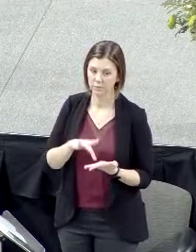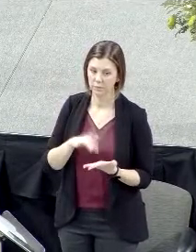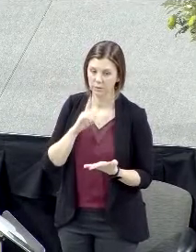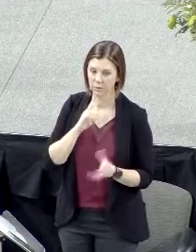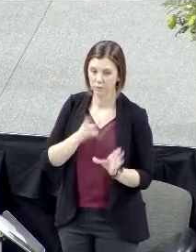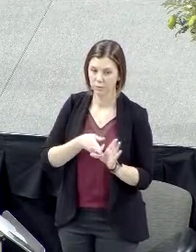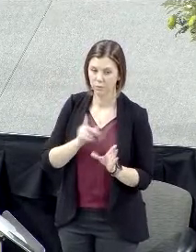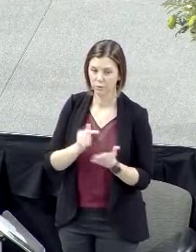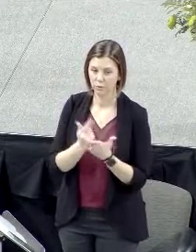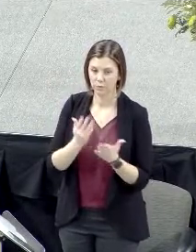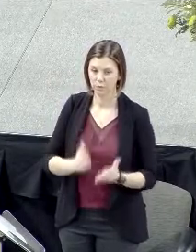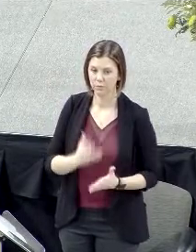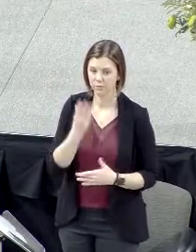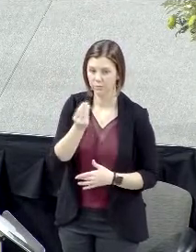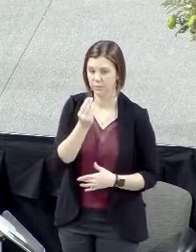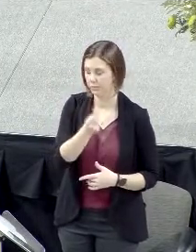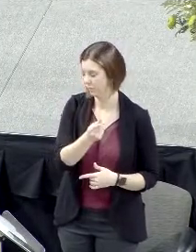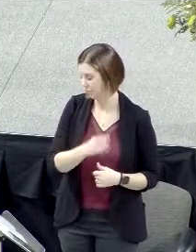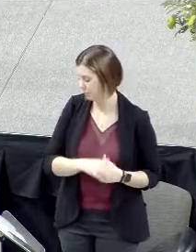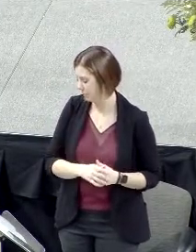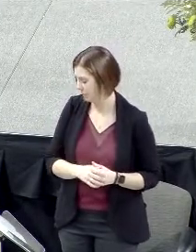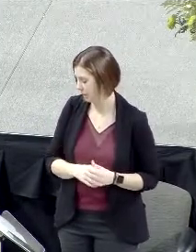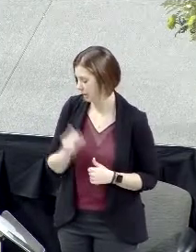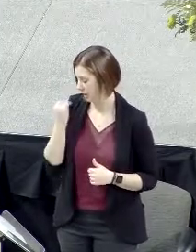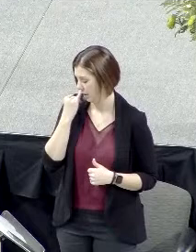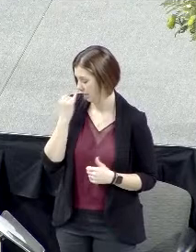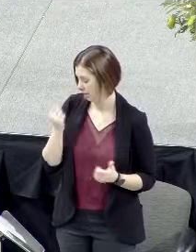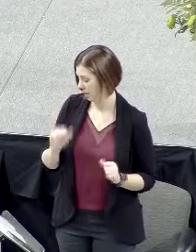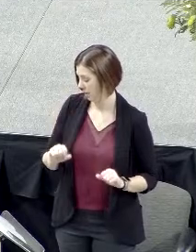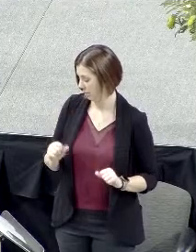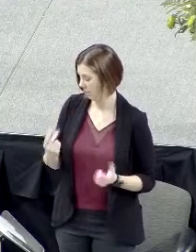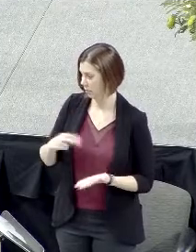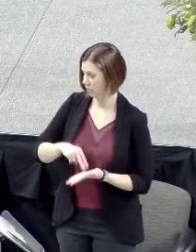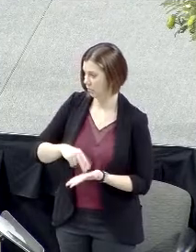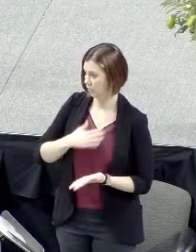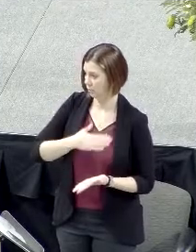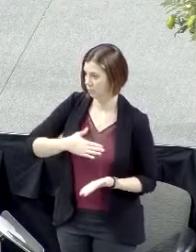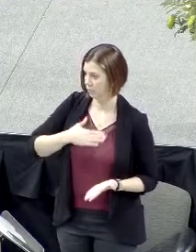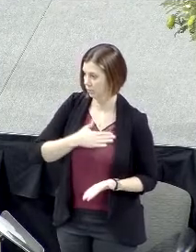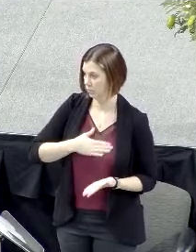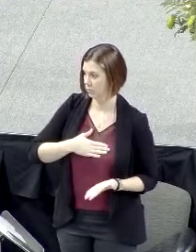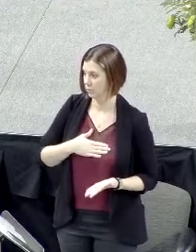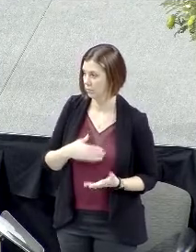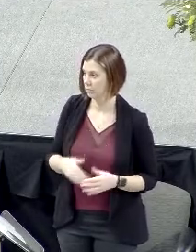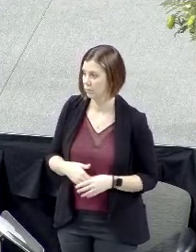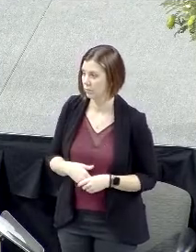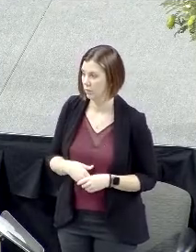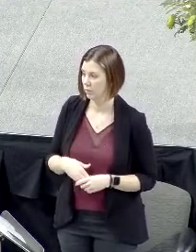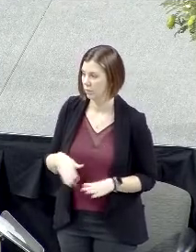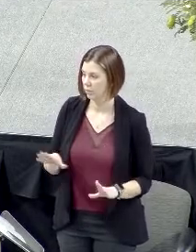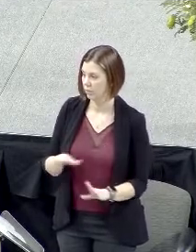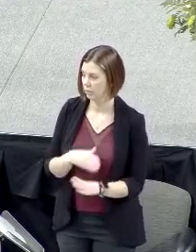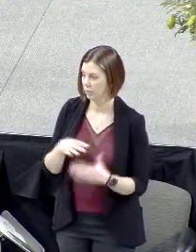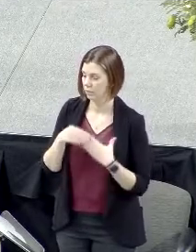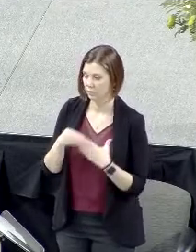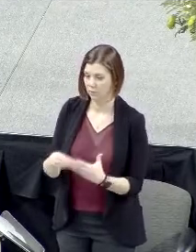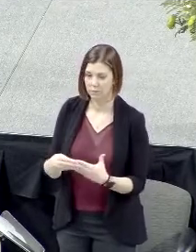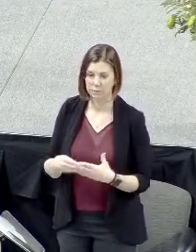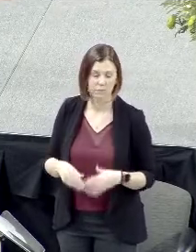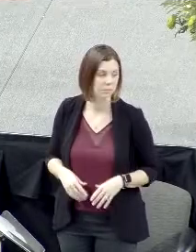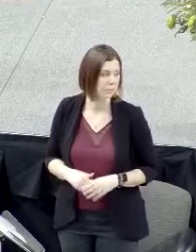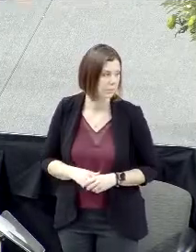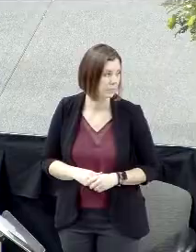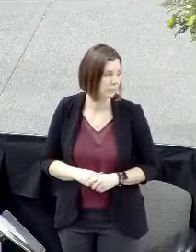your graduates. Will all who are able please rise as the Bemidji Choir will now lead us in